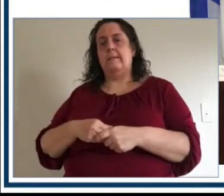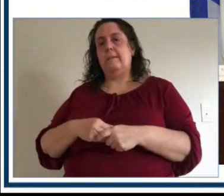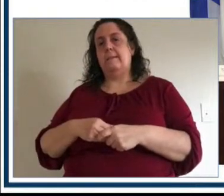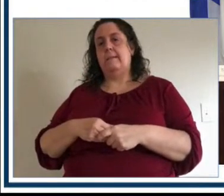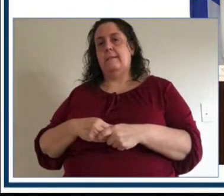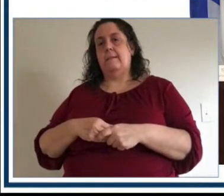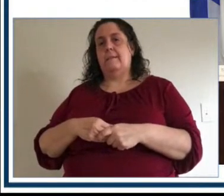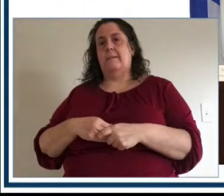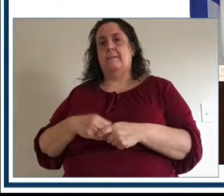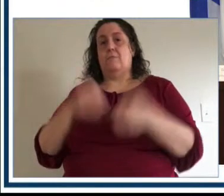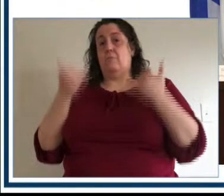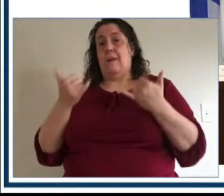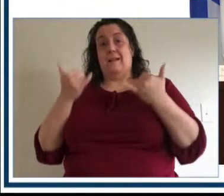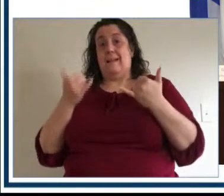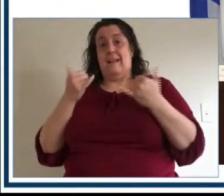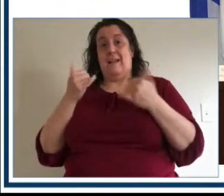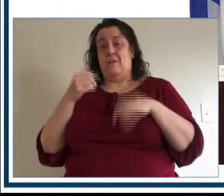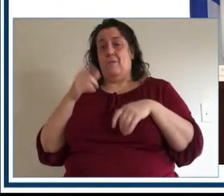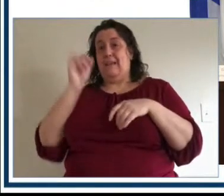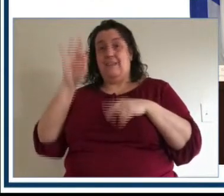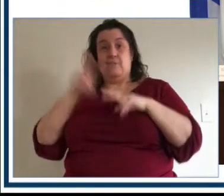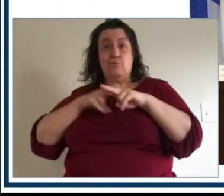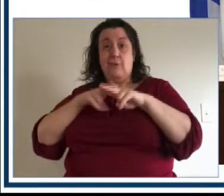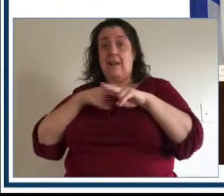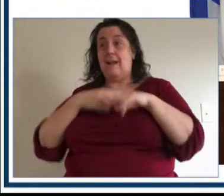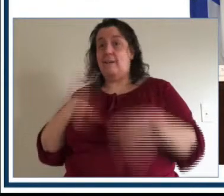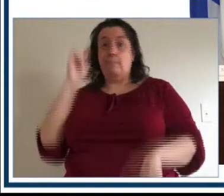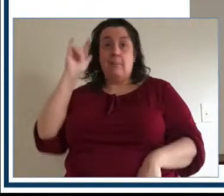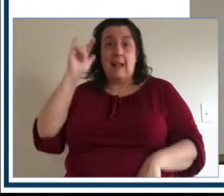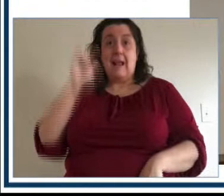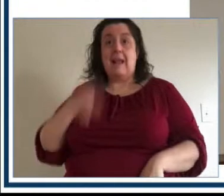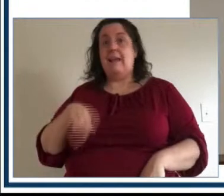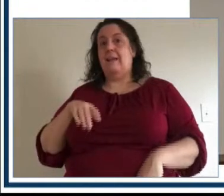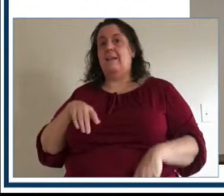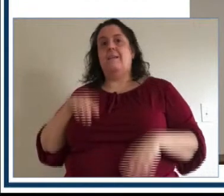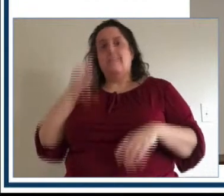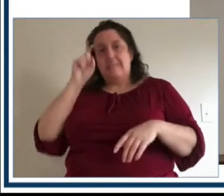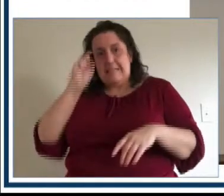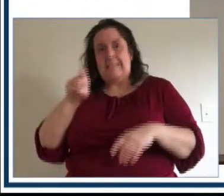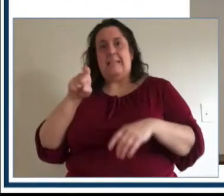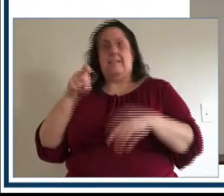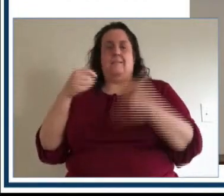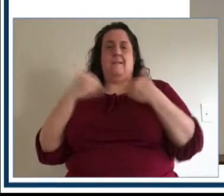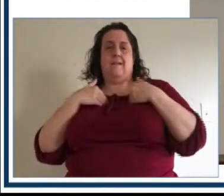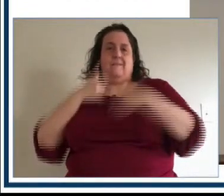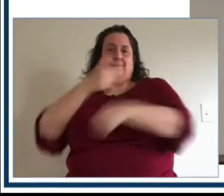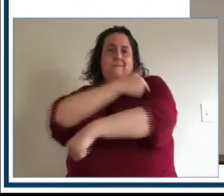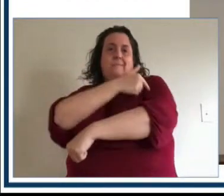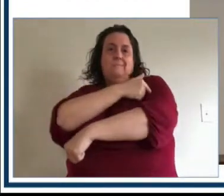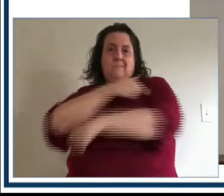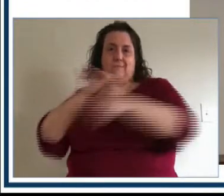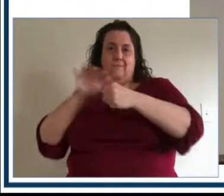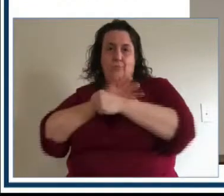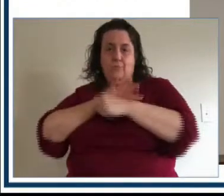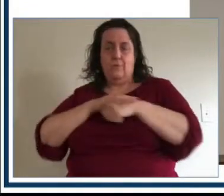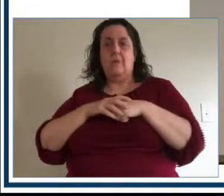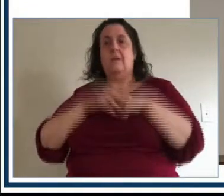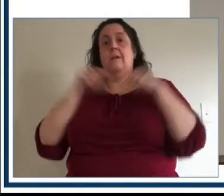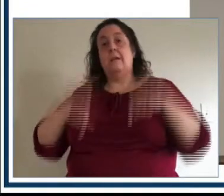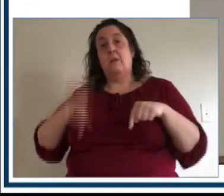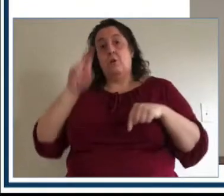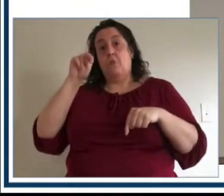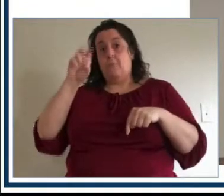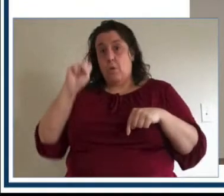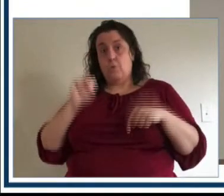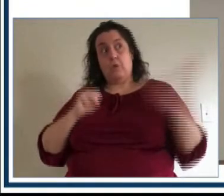a plane, even domestically across the country, you have to be fully vaccinated. We still maintain in Nova Scotia, if you come in here, you have